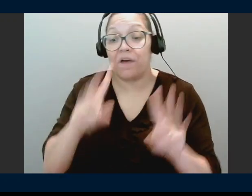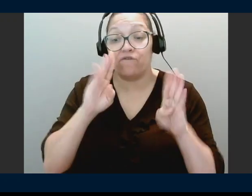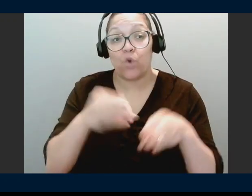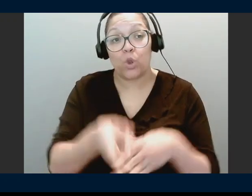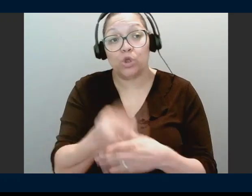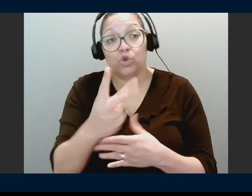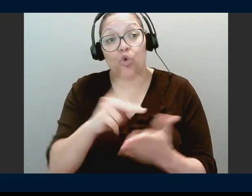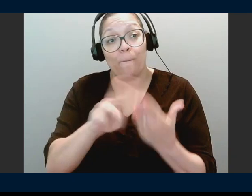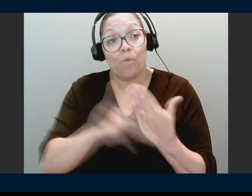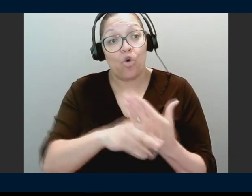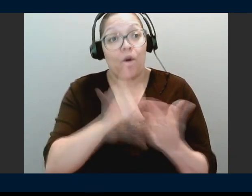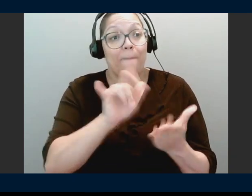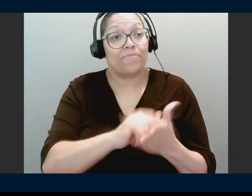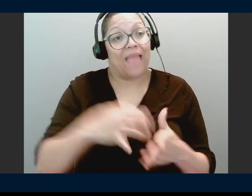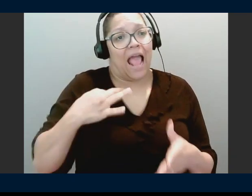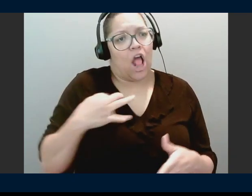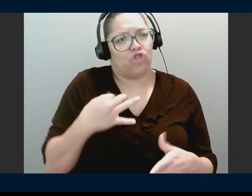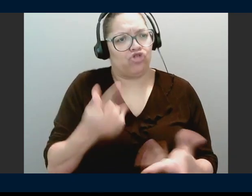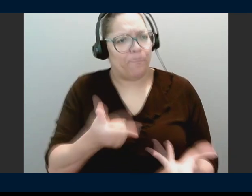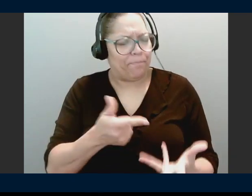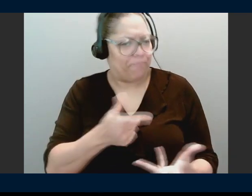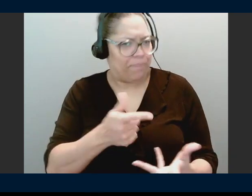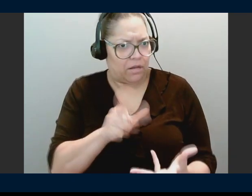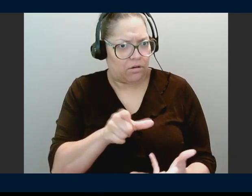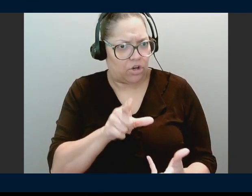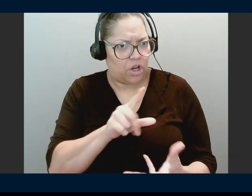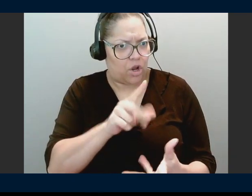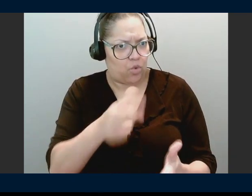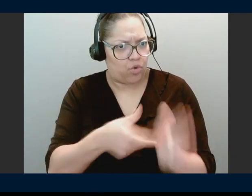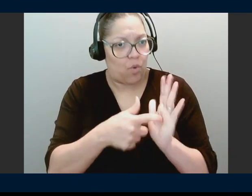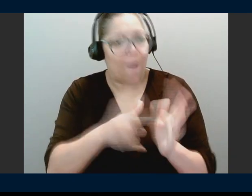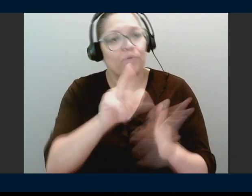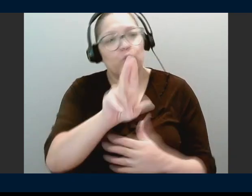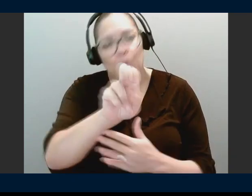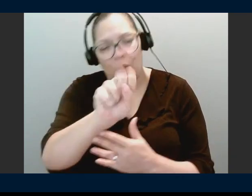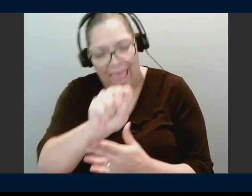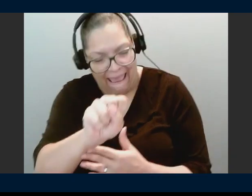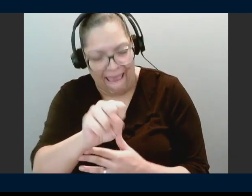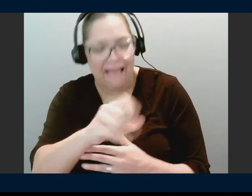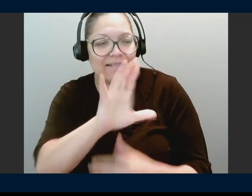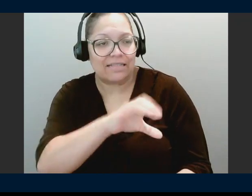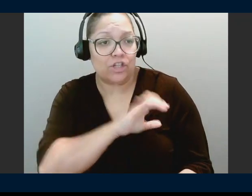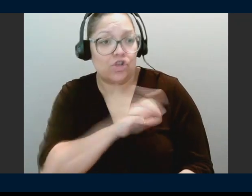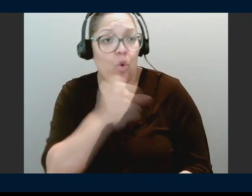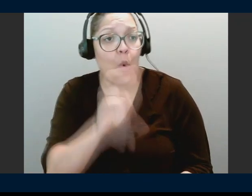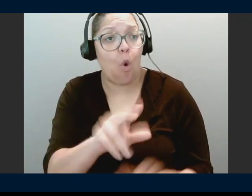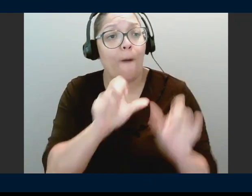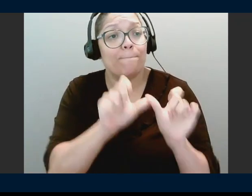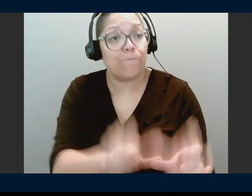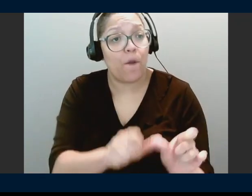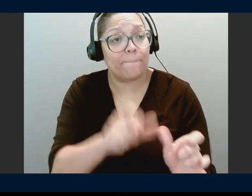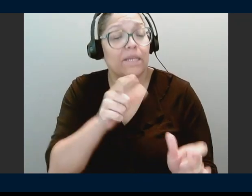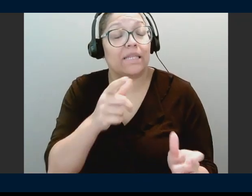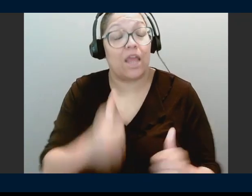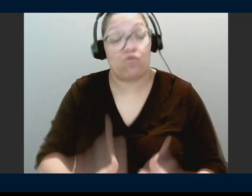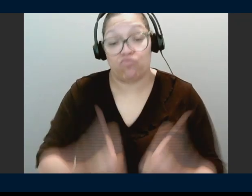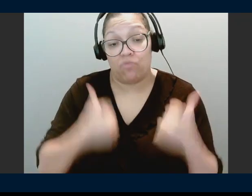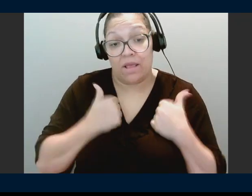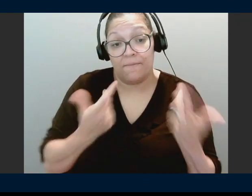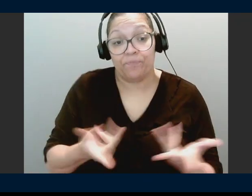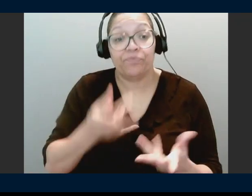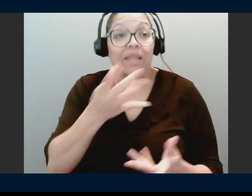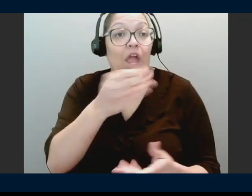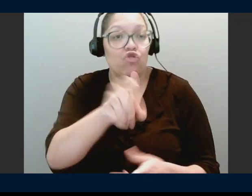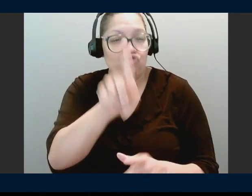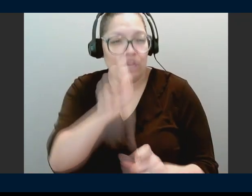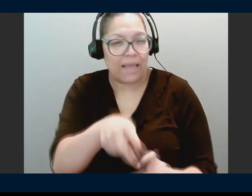about, what are the eligibility requirements? First, you must be a U.S. citizen or permanent resident. You must be enrolled full-time if you're applying to the Science